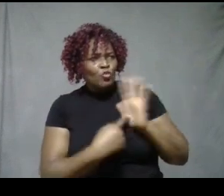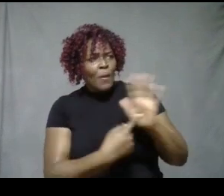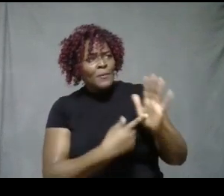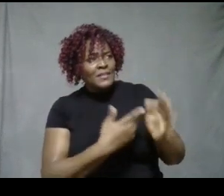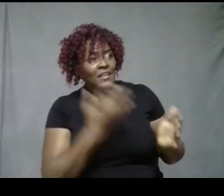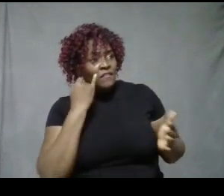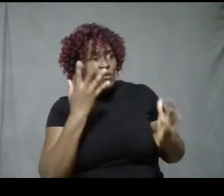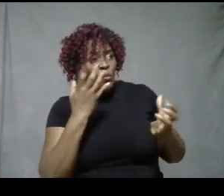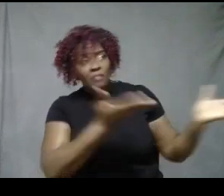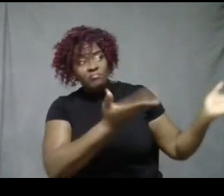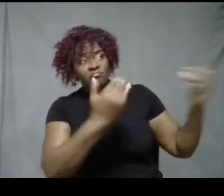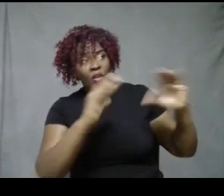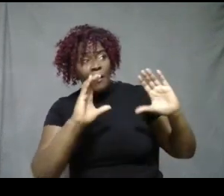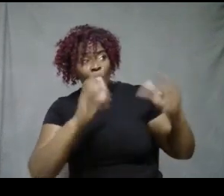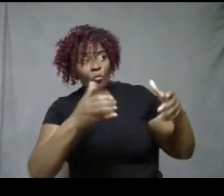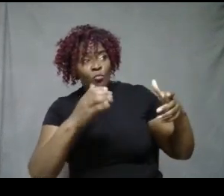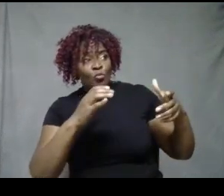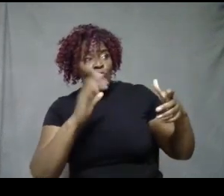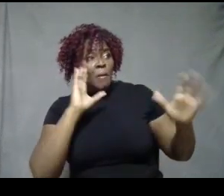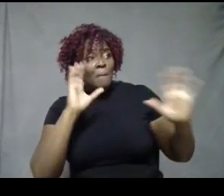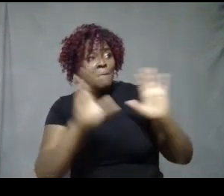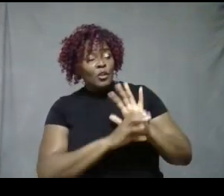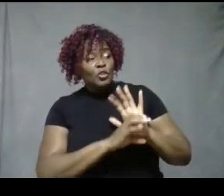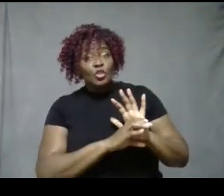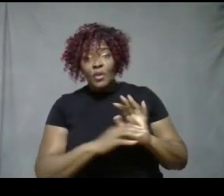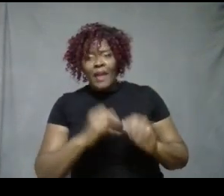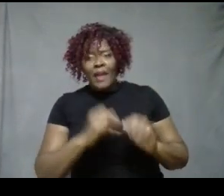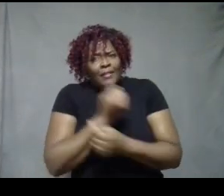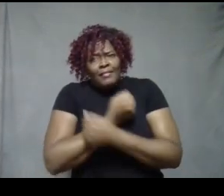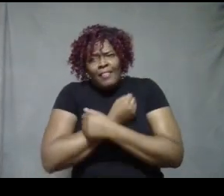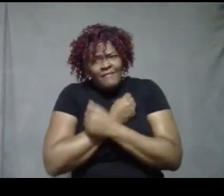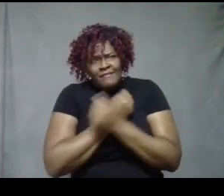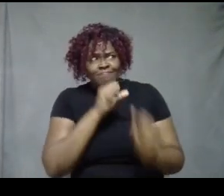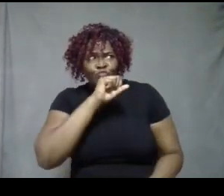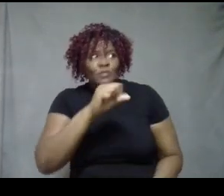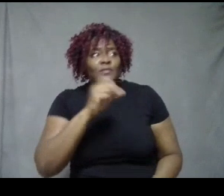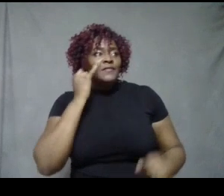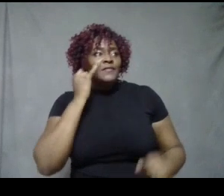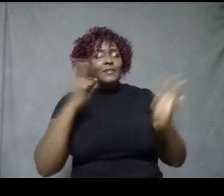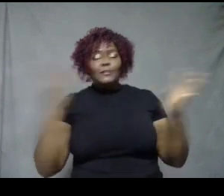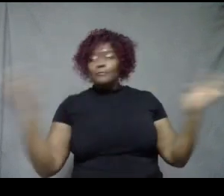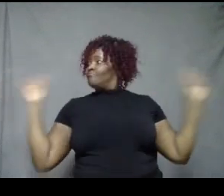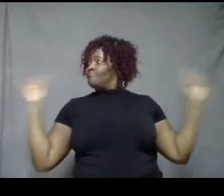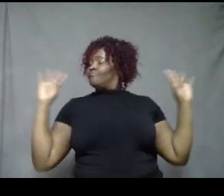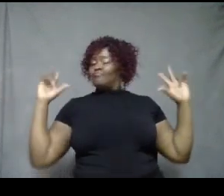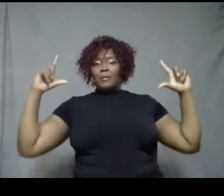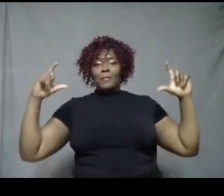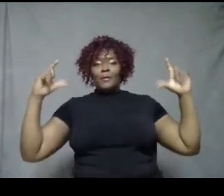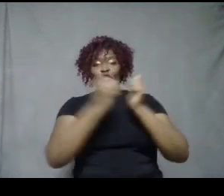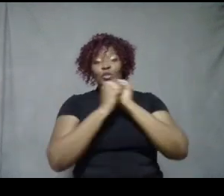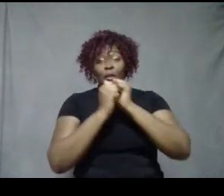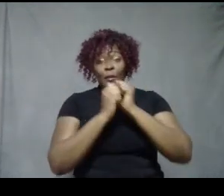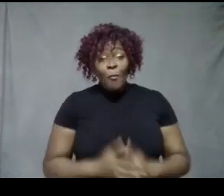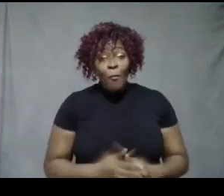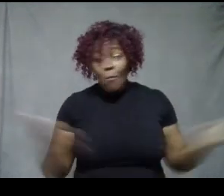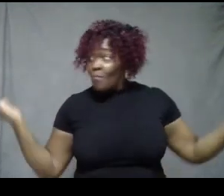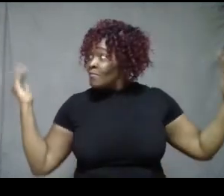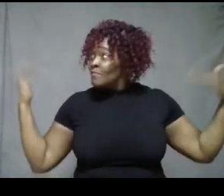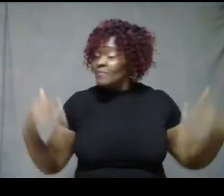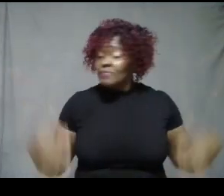and any other members of the commission that would like to join me. I saw the Garden Club was back there. I know the Garden Club. Yeah. Okay, all right. Okay. Come on, guys, let's do